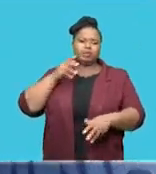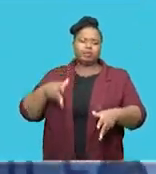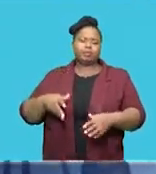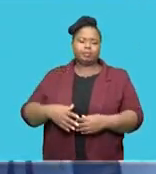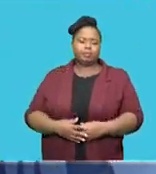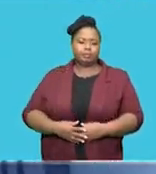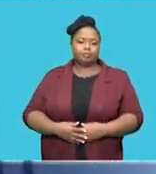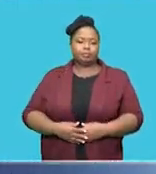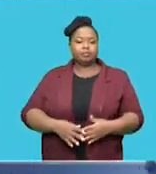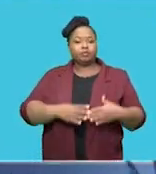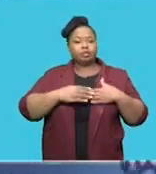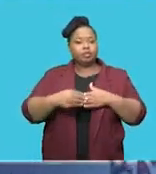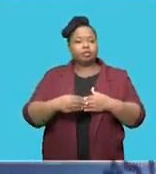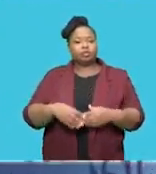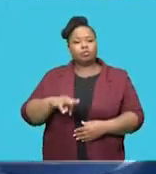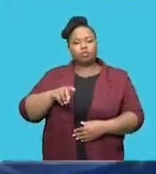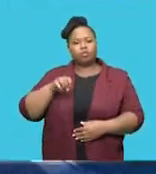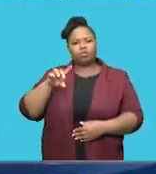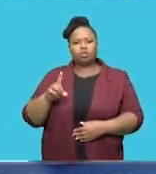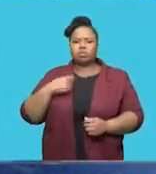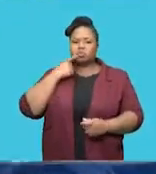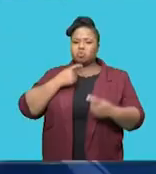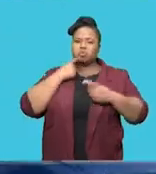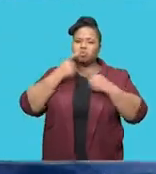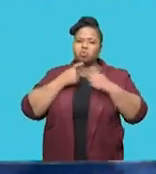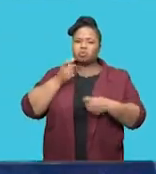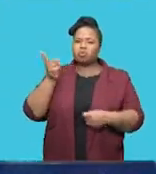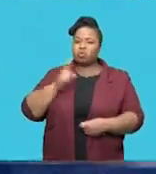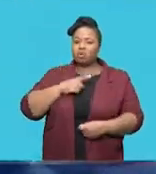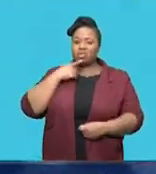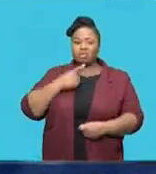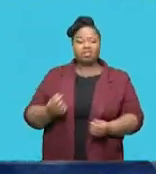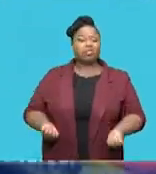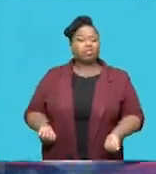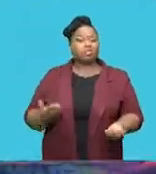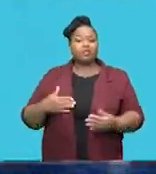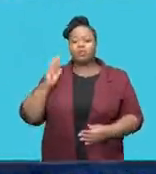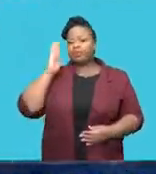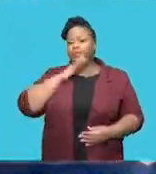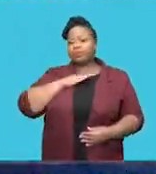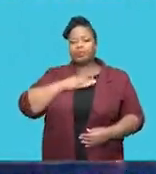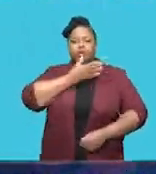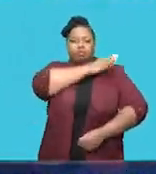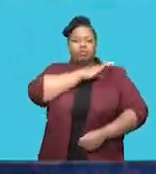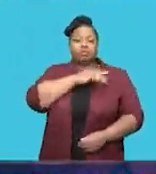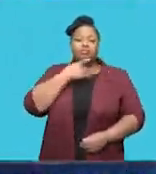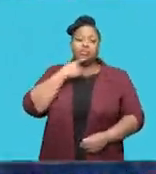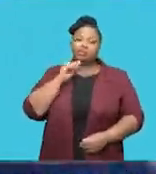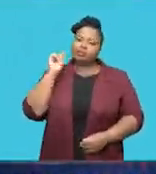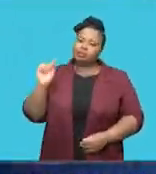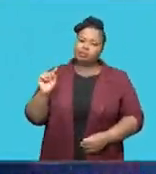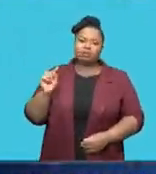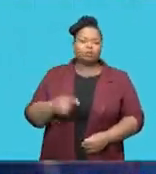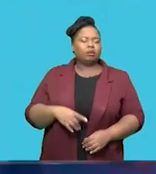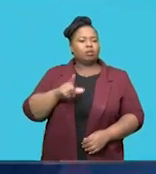The leadership of the ward have been receiving multiple complaints about the alleged lack of service by the hospital, and they say this has been